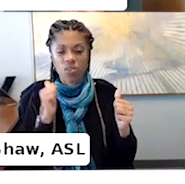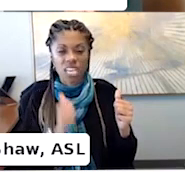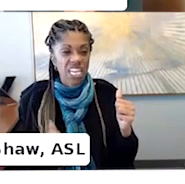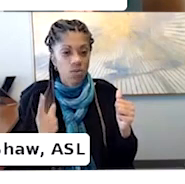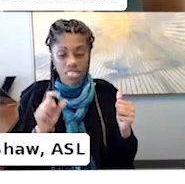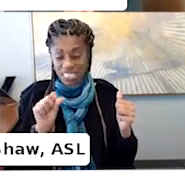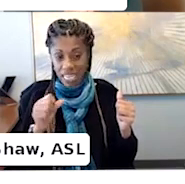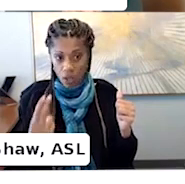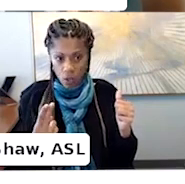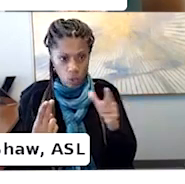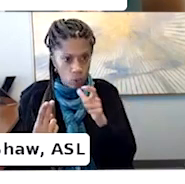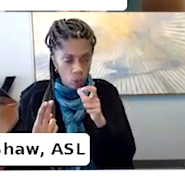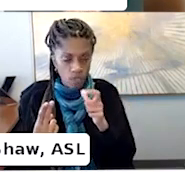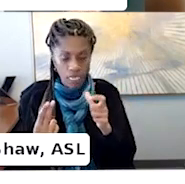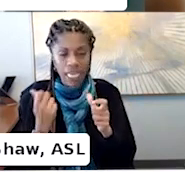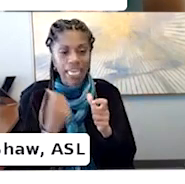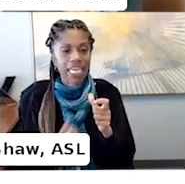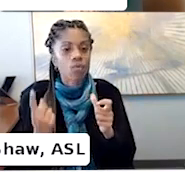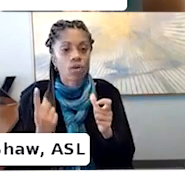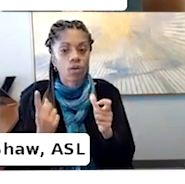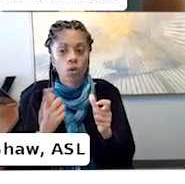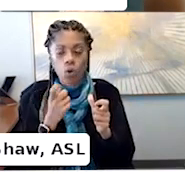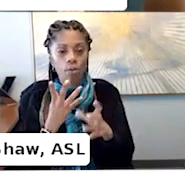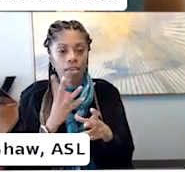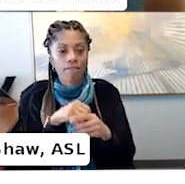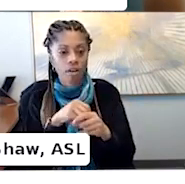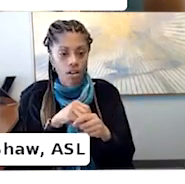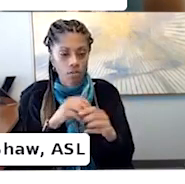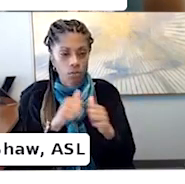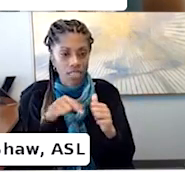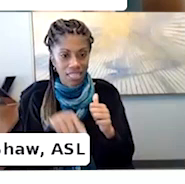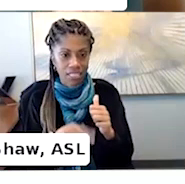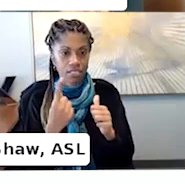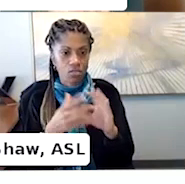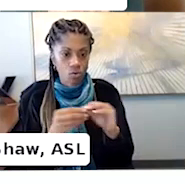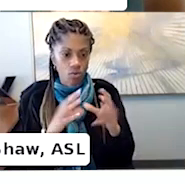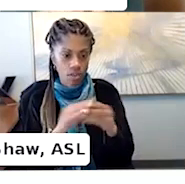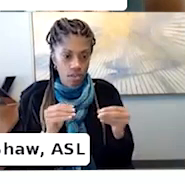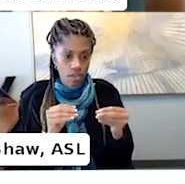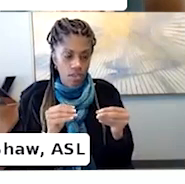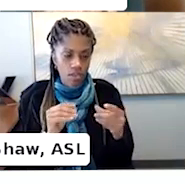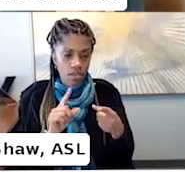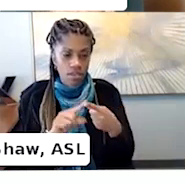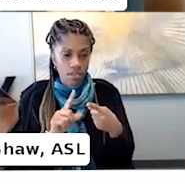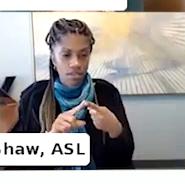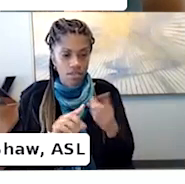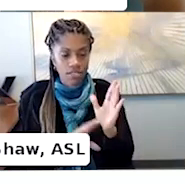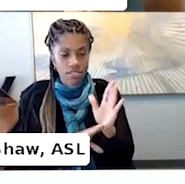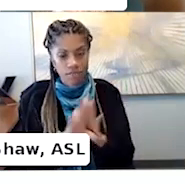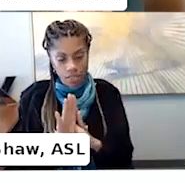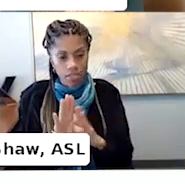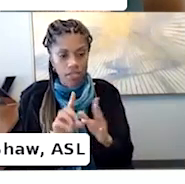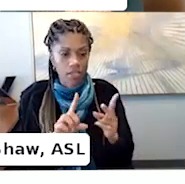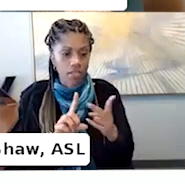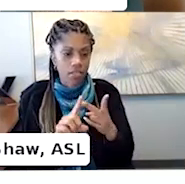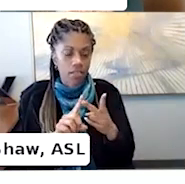is, who's going to participate in it, and how the stories that come out of the project will be shared. So that is comms professionals, that is development professionals, that